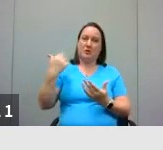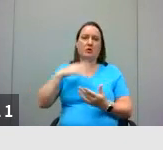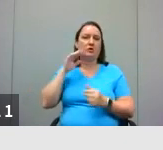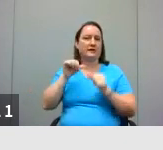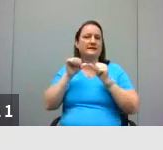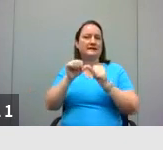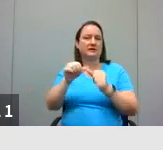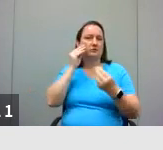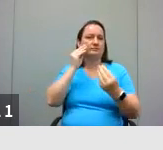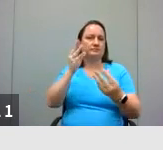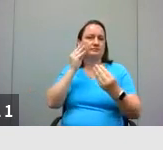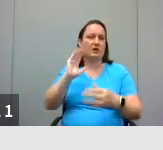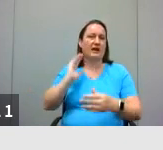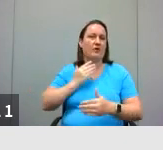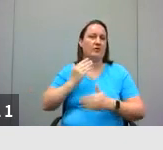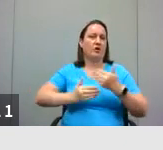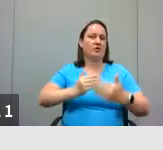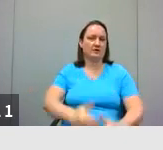on that.